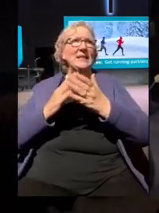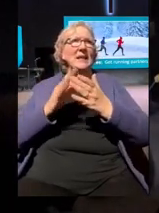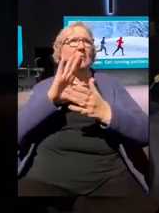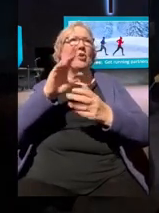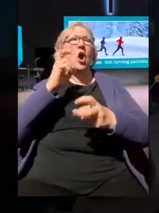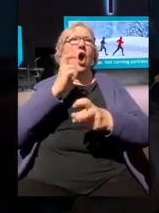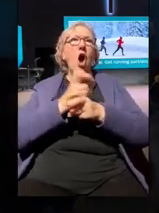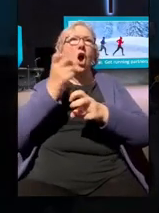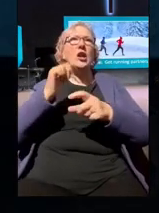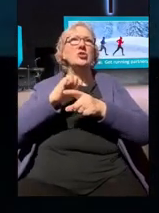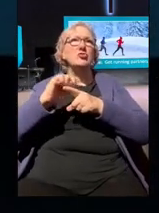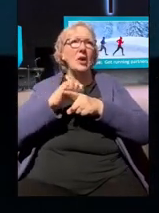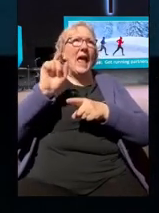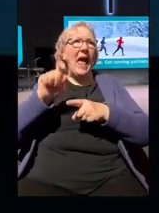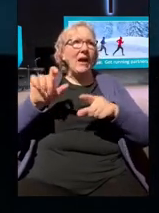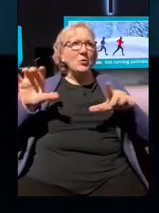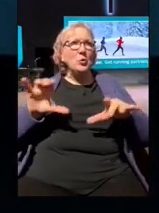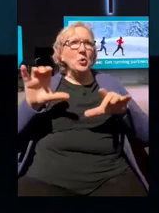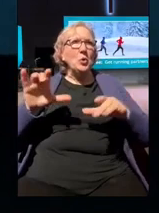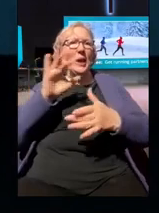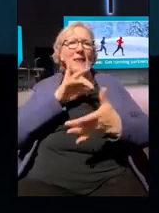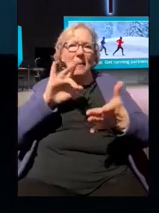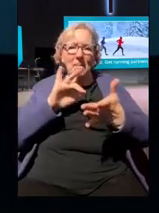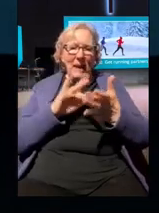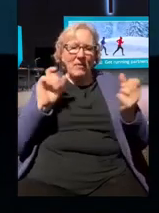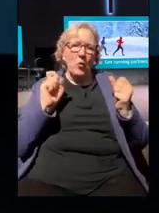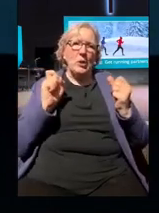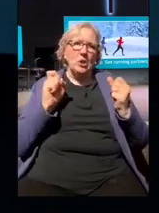training has to be done in the middle of the winter.